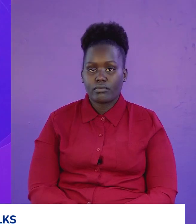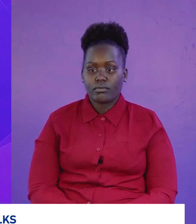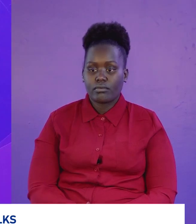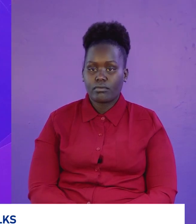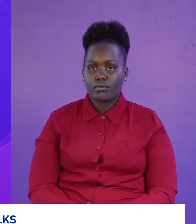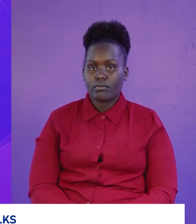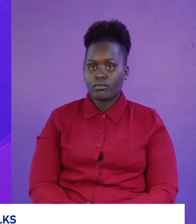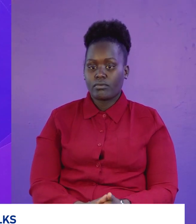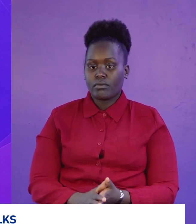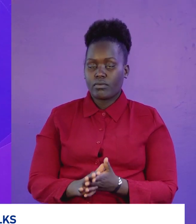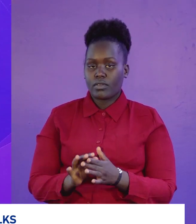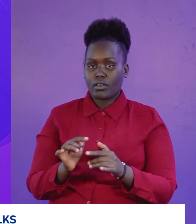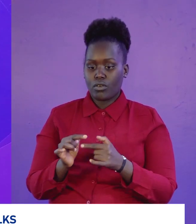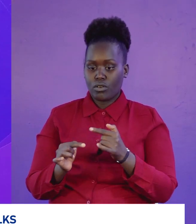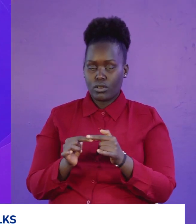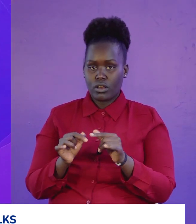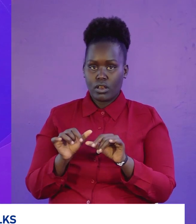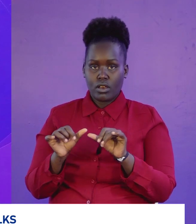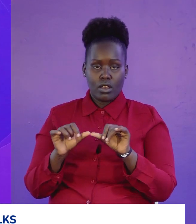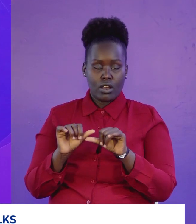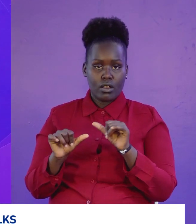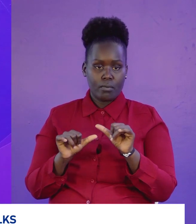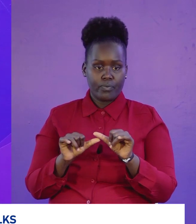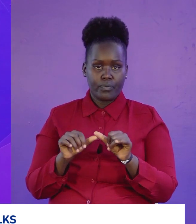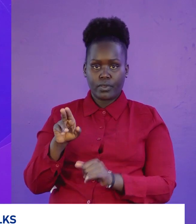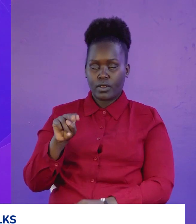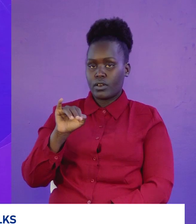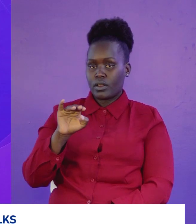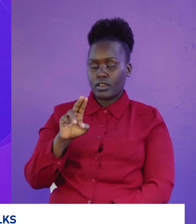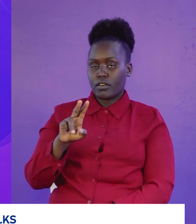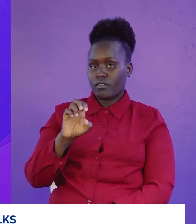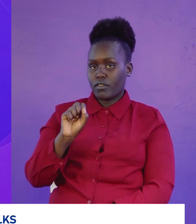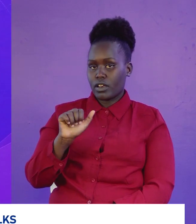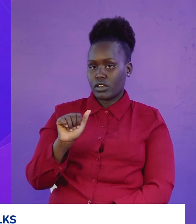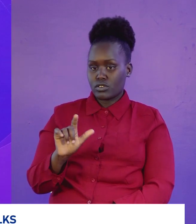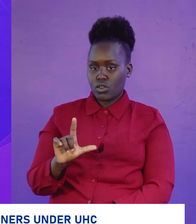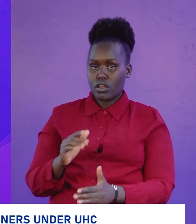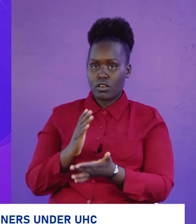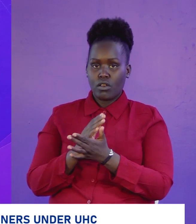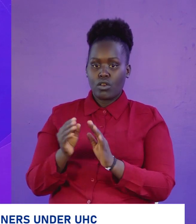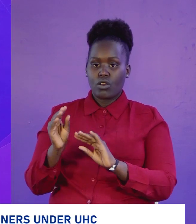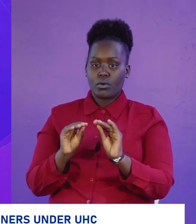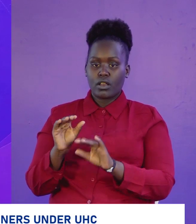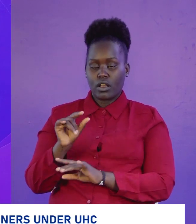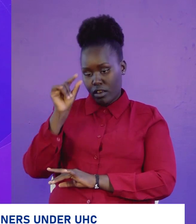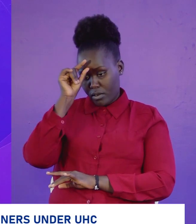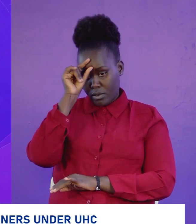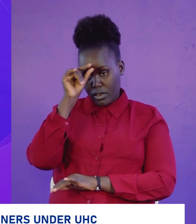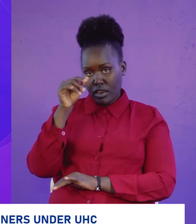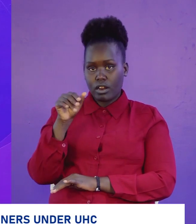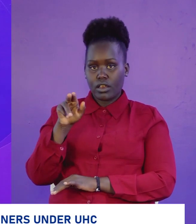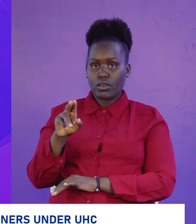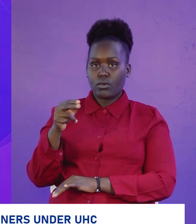The rollout of the Universal Health Coverage Program has sparked conflict between county governments and the